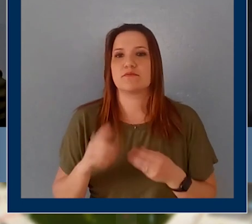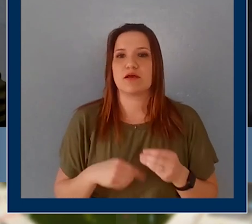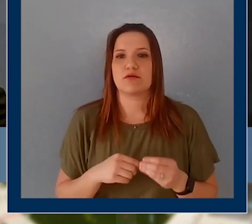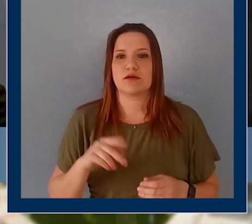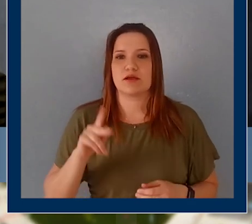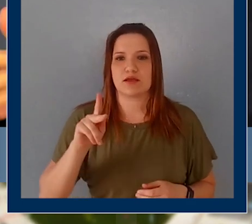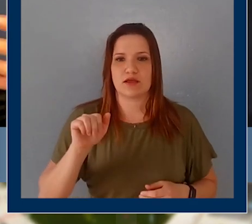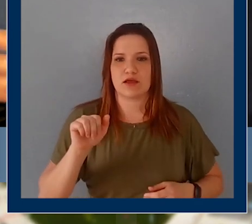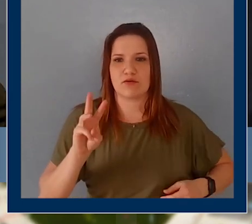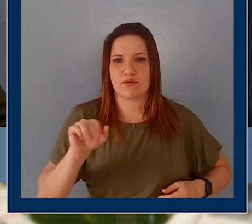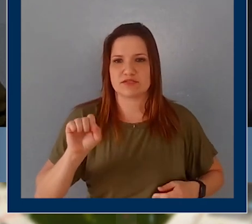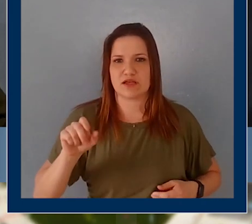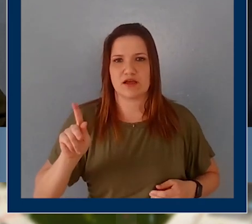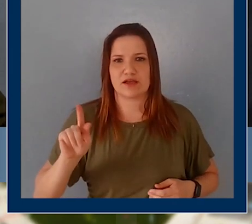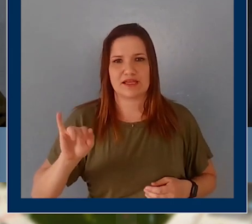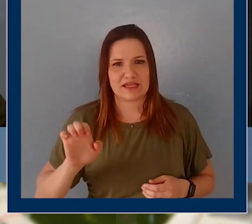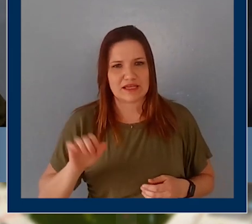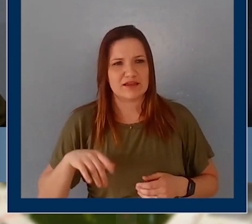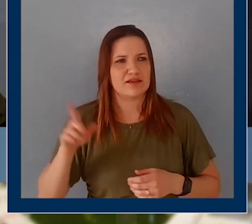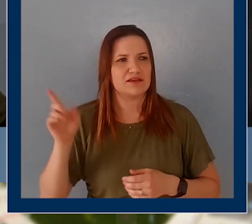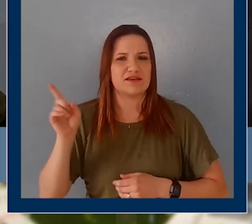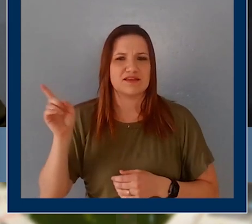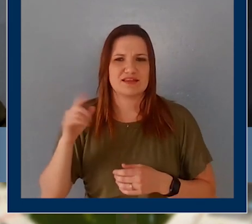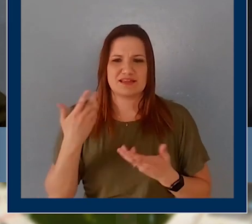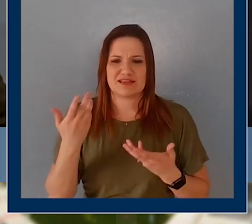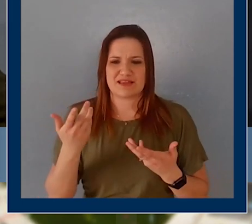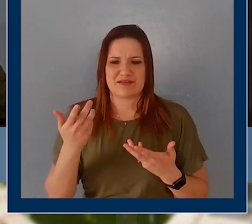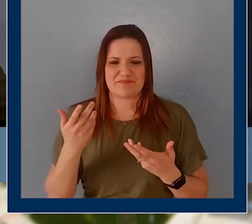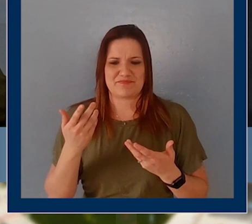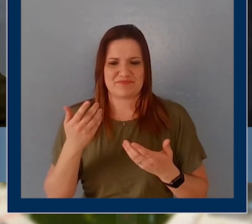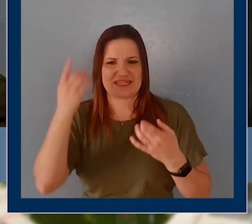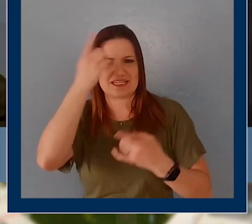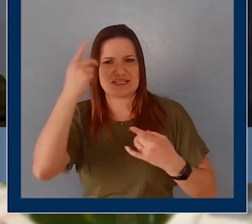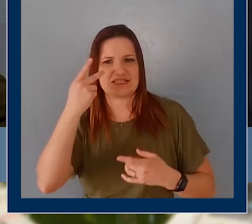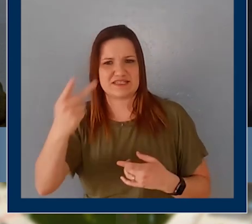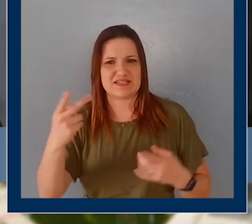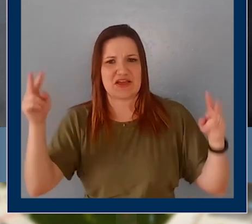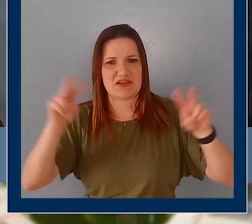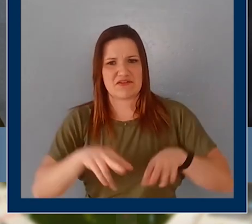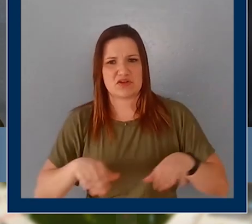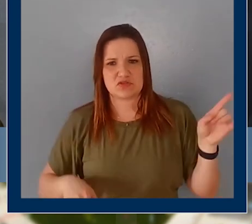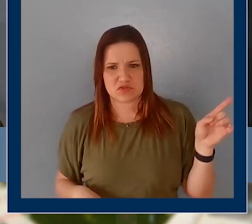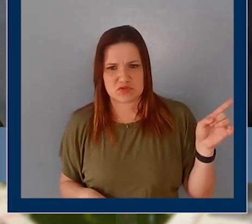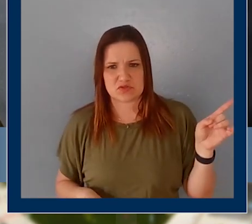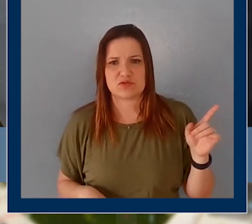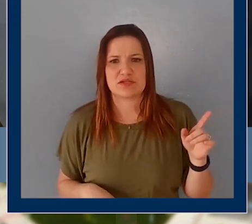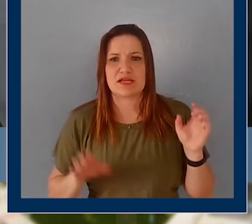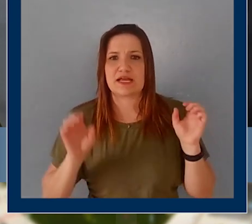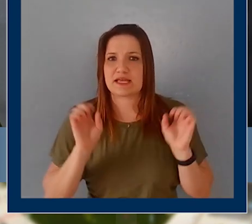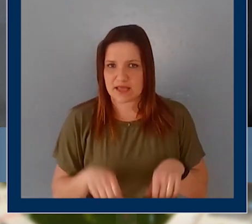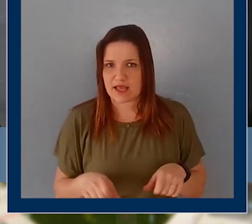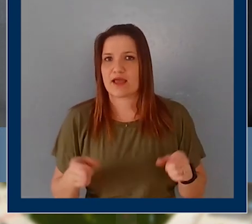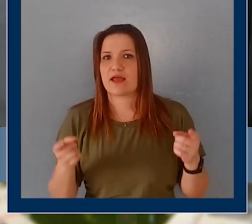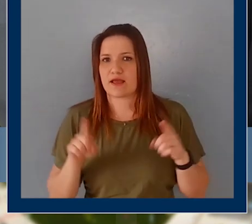Or not side effects, the lasting effects of COVID. Right. Are they showing those in children? Yeah, I'm really not an expert to